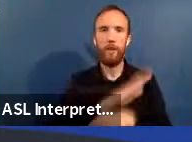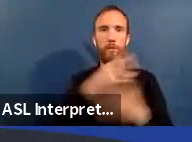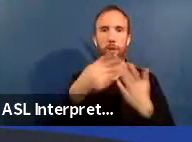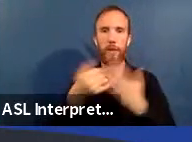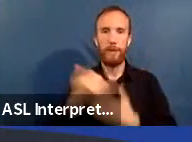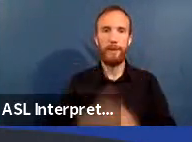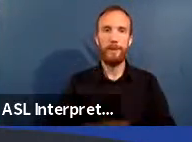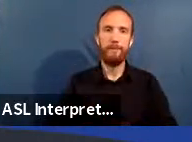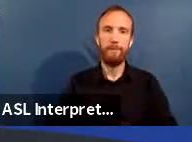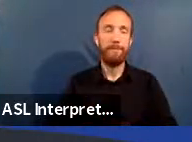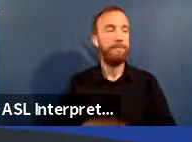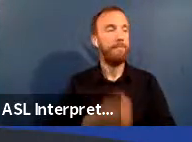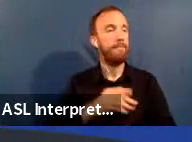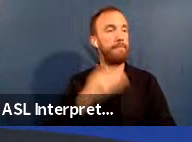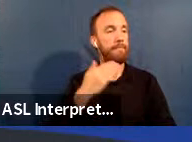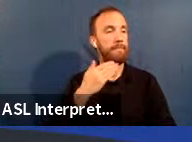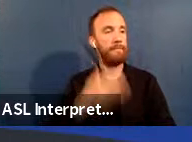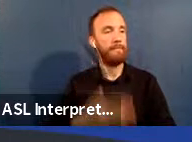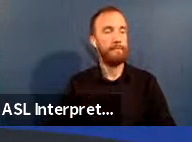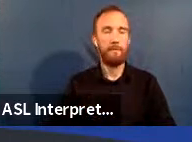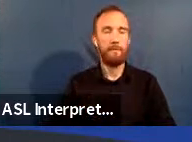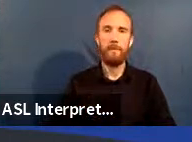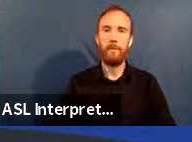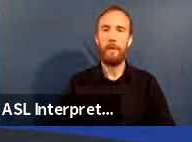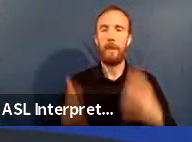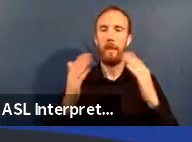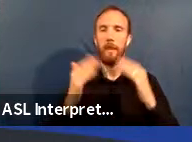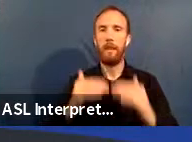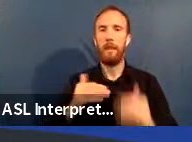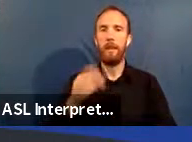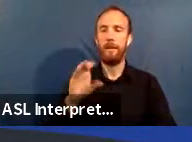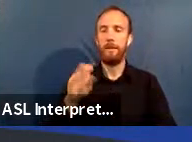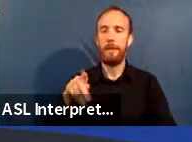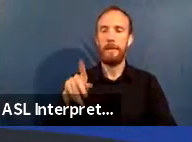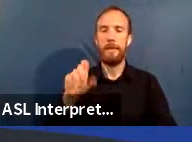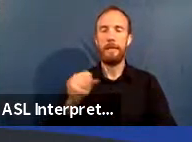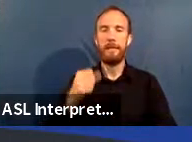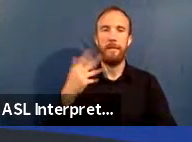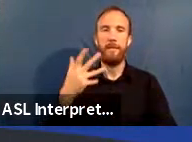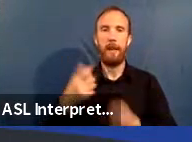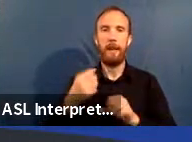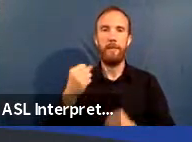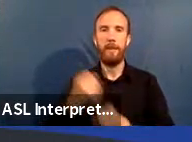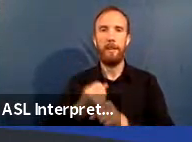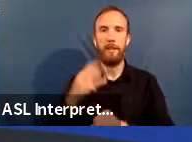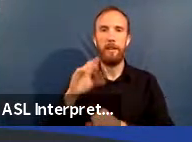Thank you. The next question is, what is the CPS 5-year capital plan?